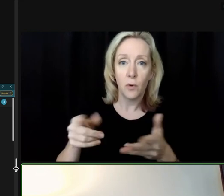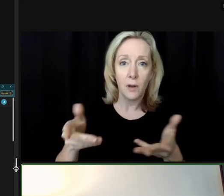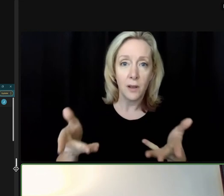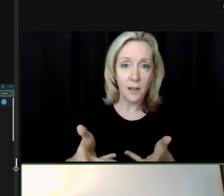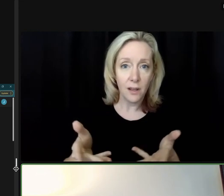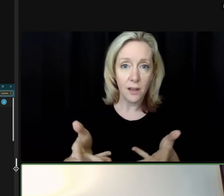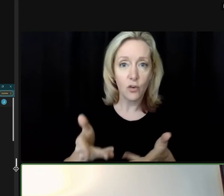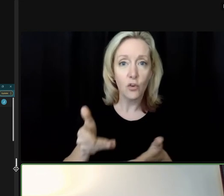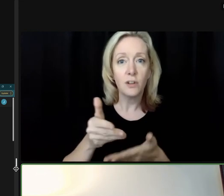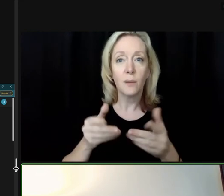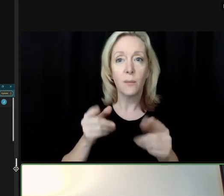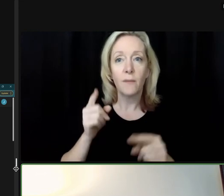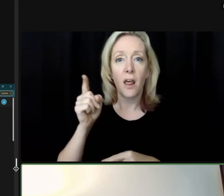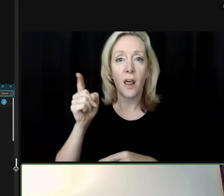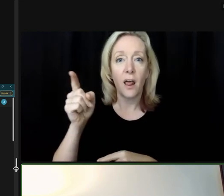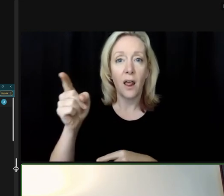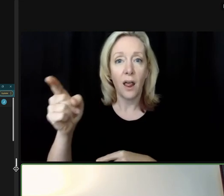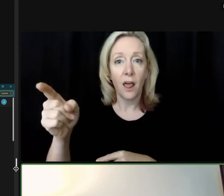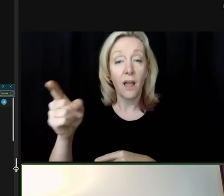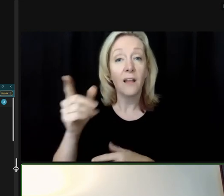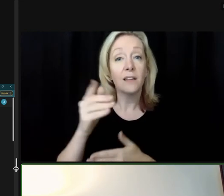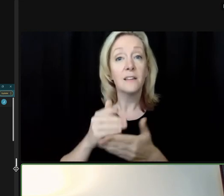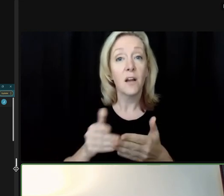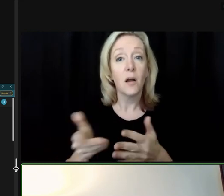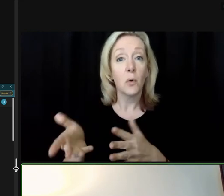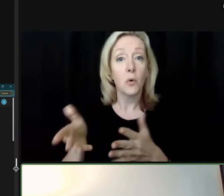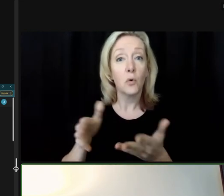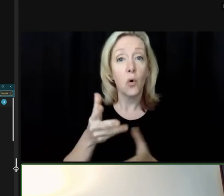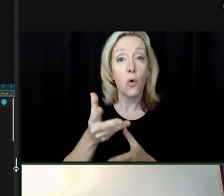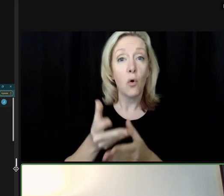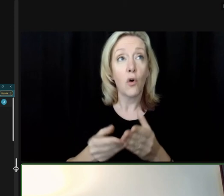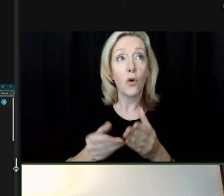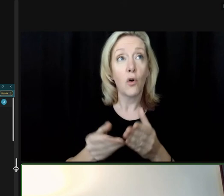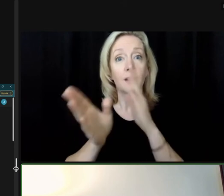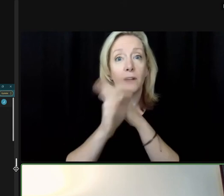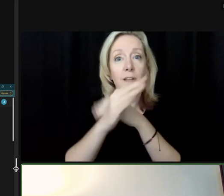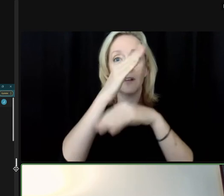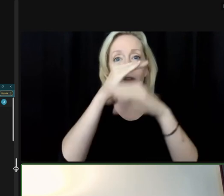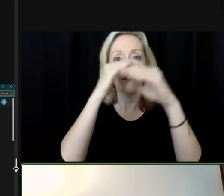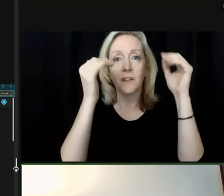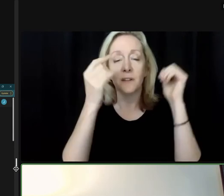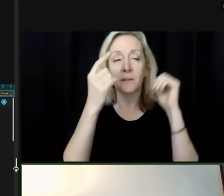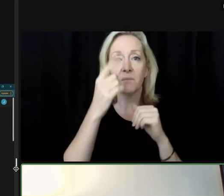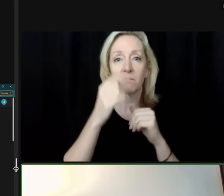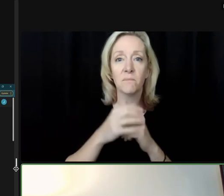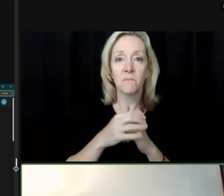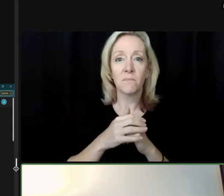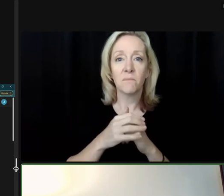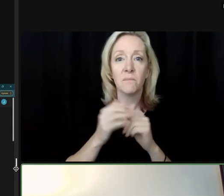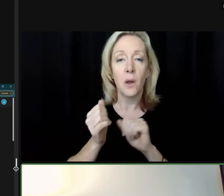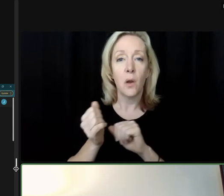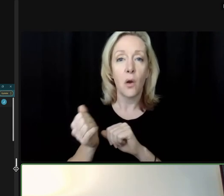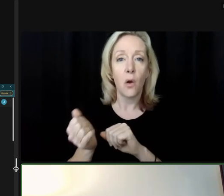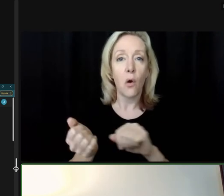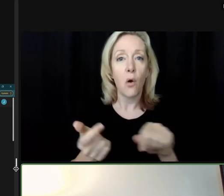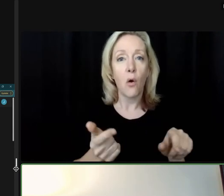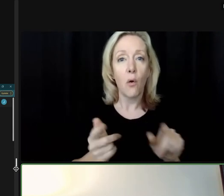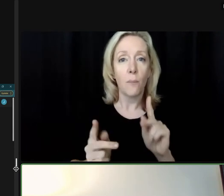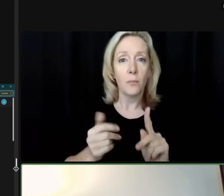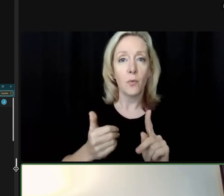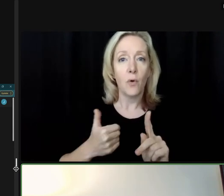away, some are even in heaven. All of us have special ones who have loved us